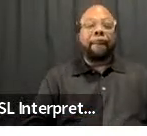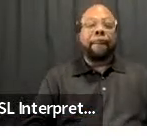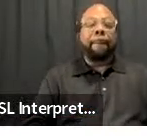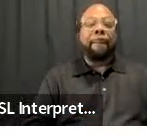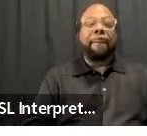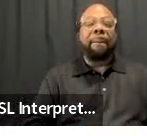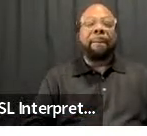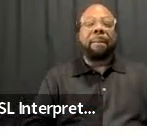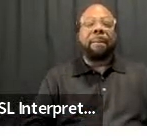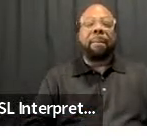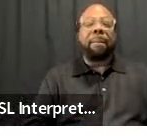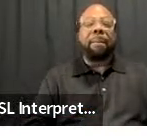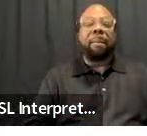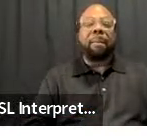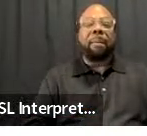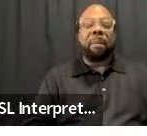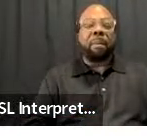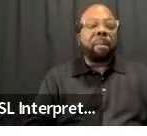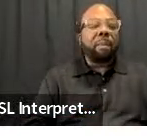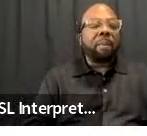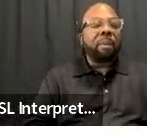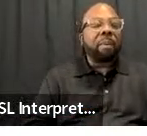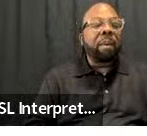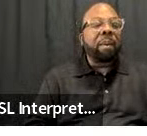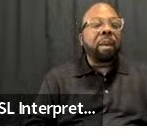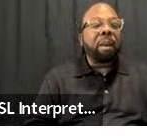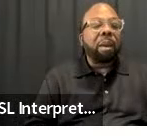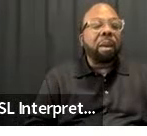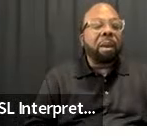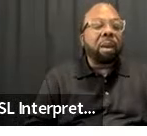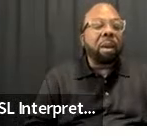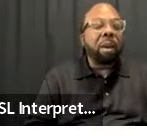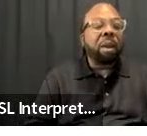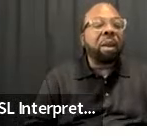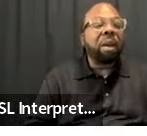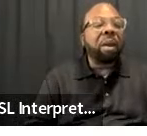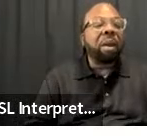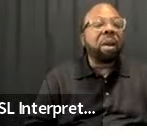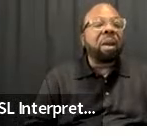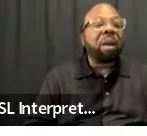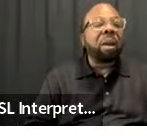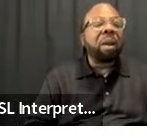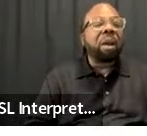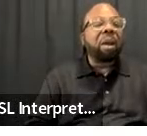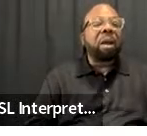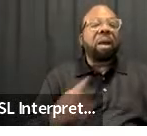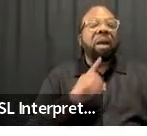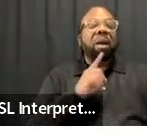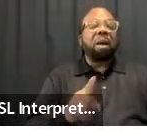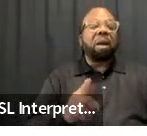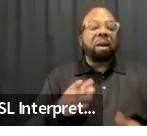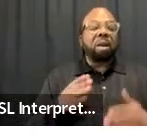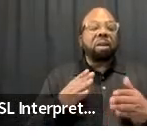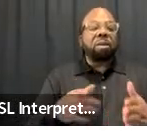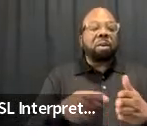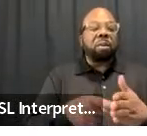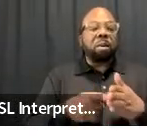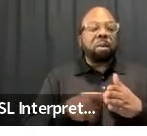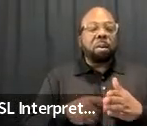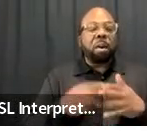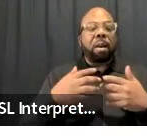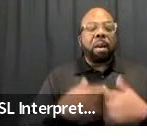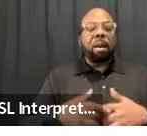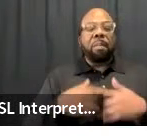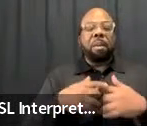Another question around street trees. Are street trees required in manufacturing districts? If not,